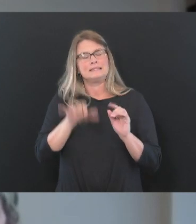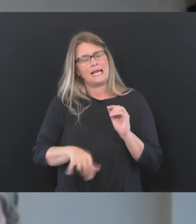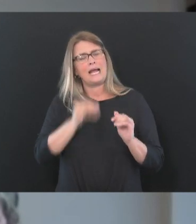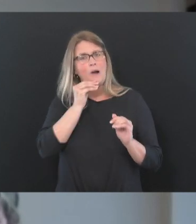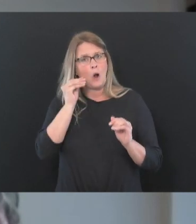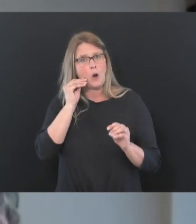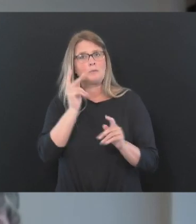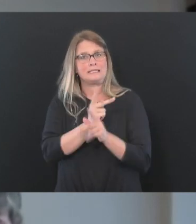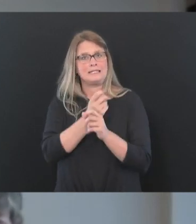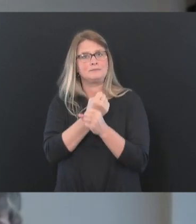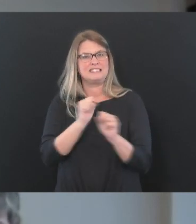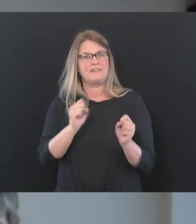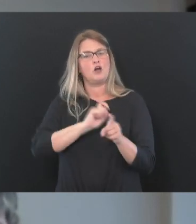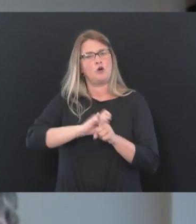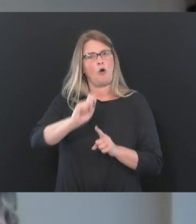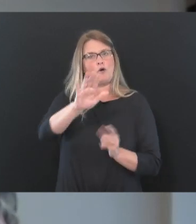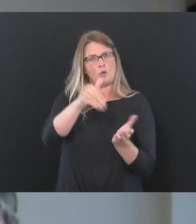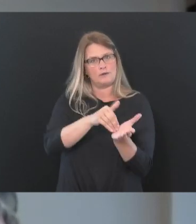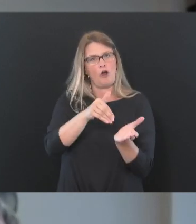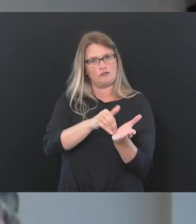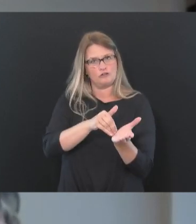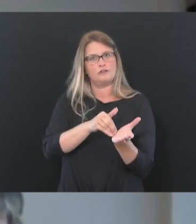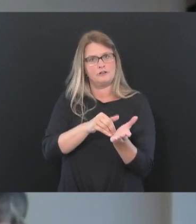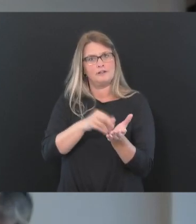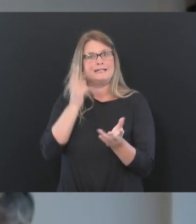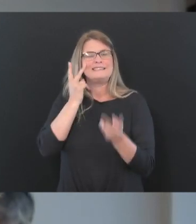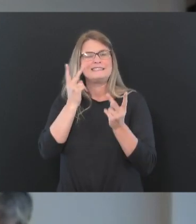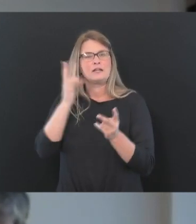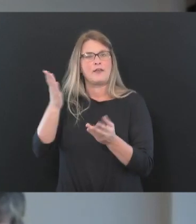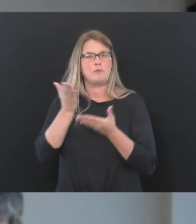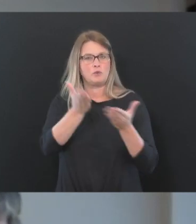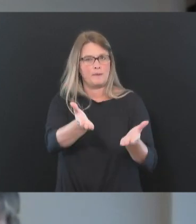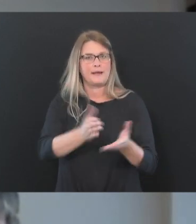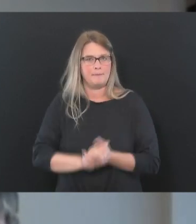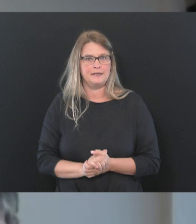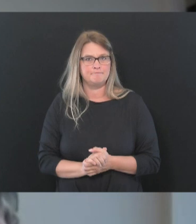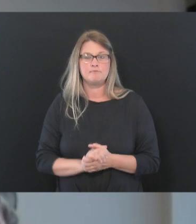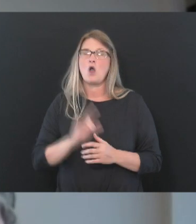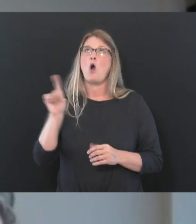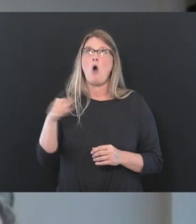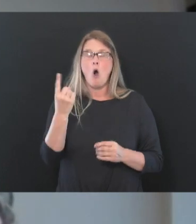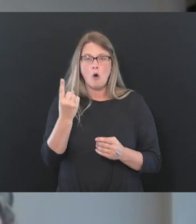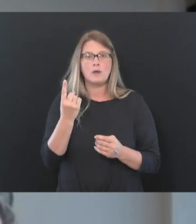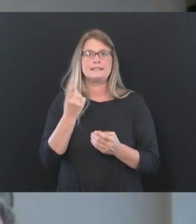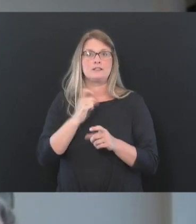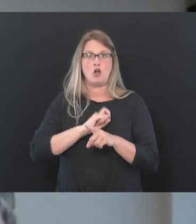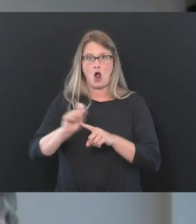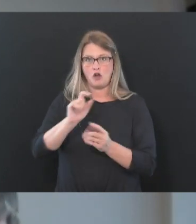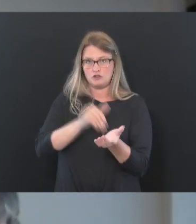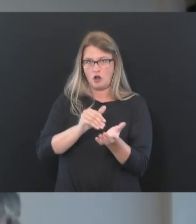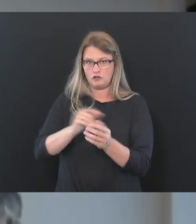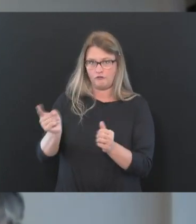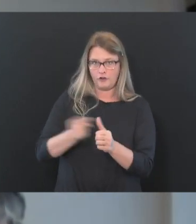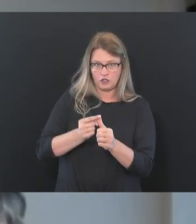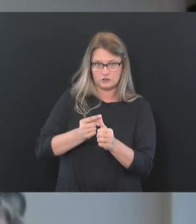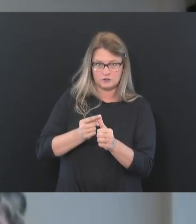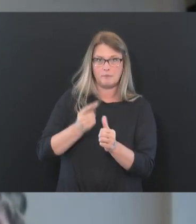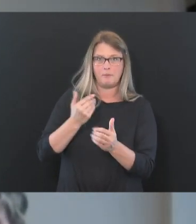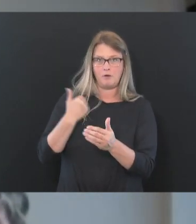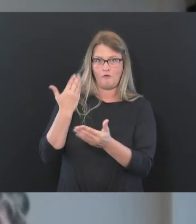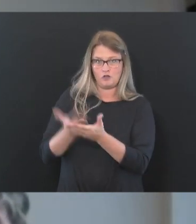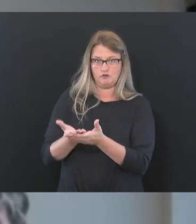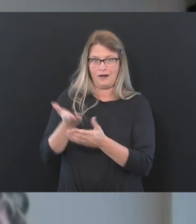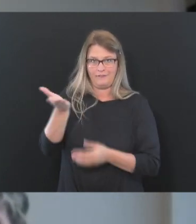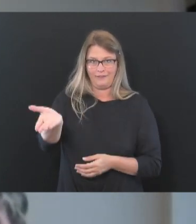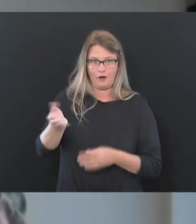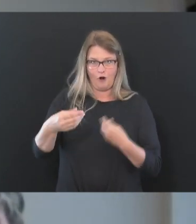needing to get some assistance with that. Please do call first before you visit a healthcare provider. I'm going to